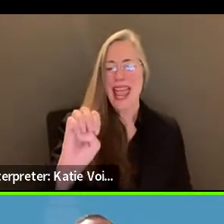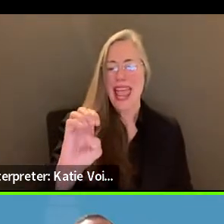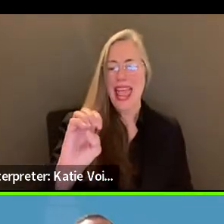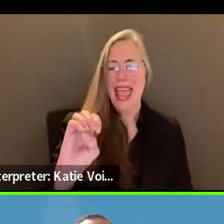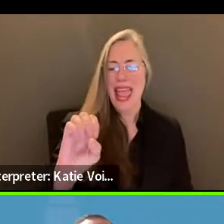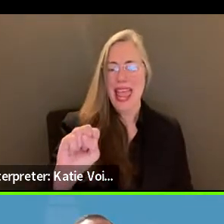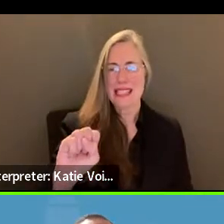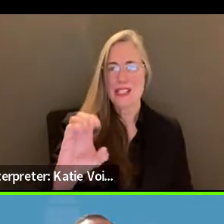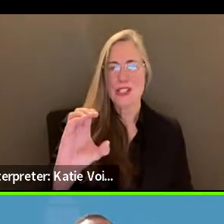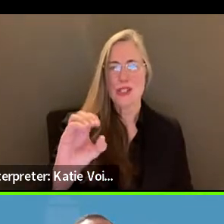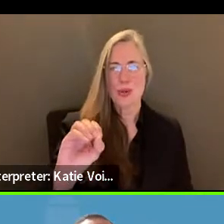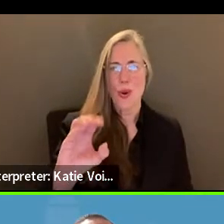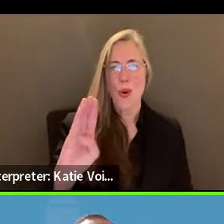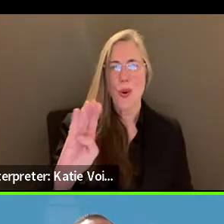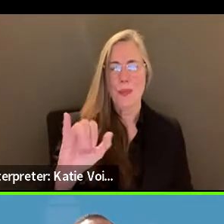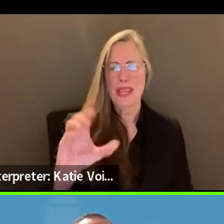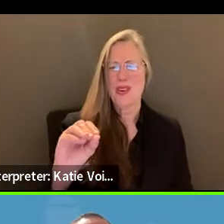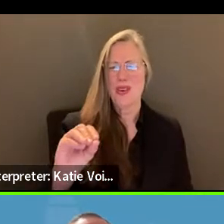for